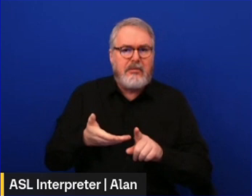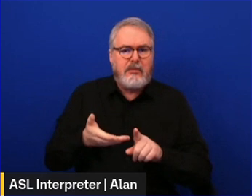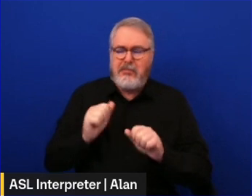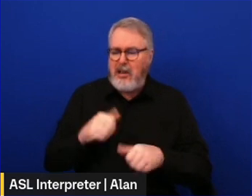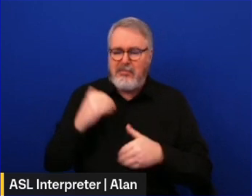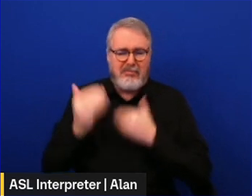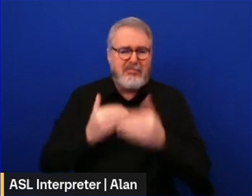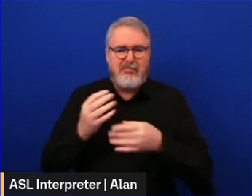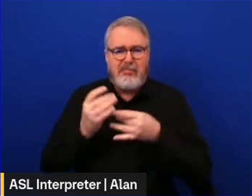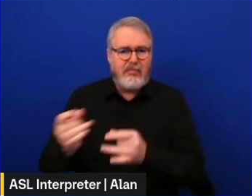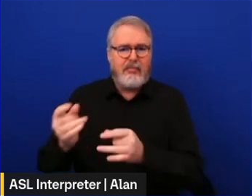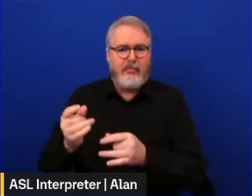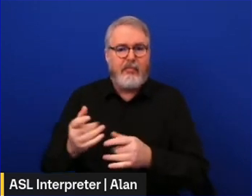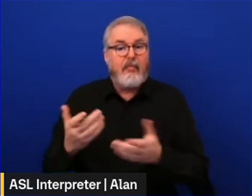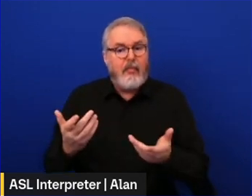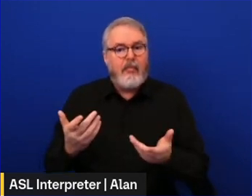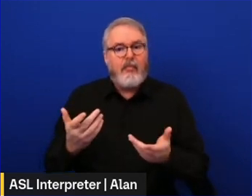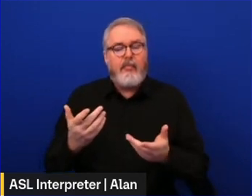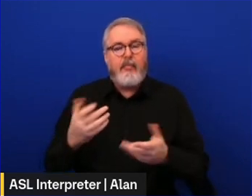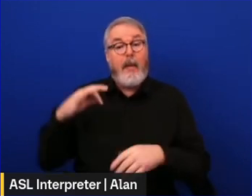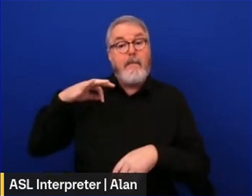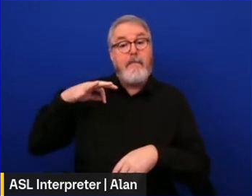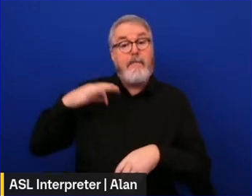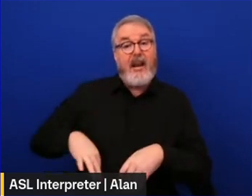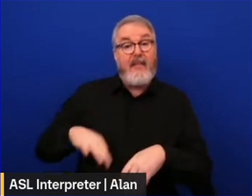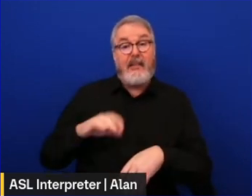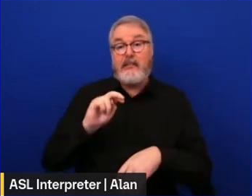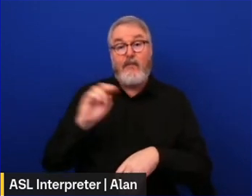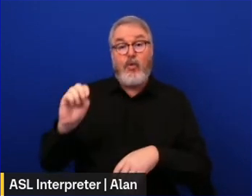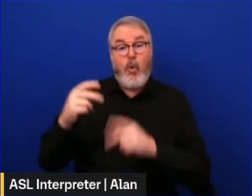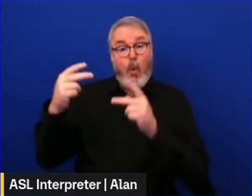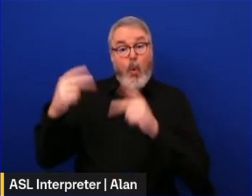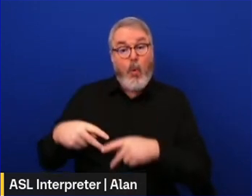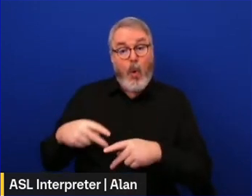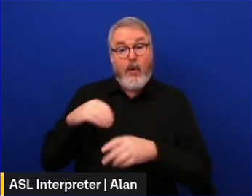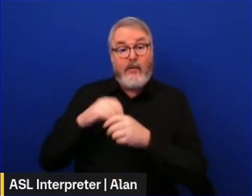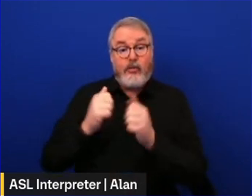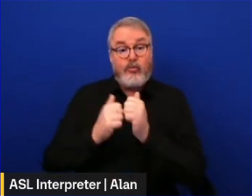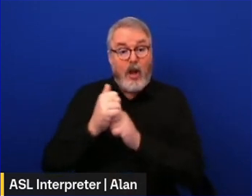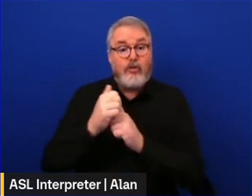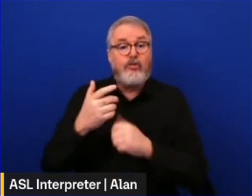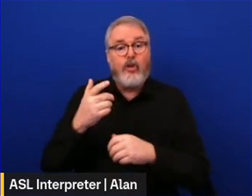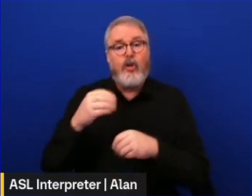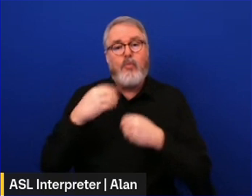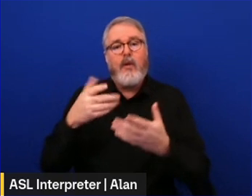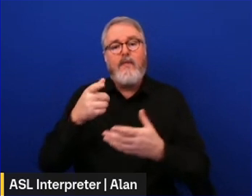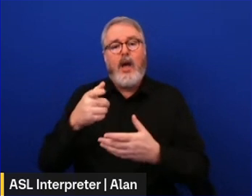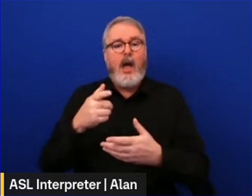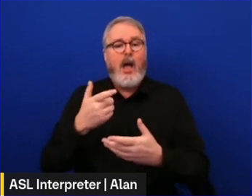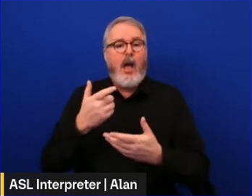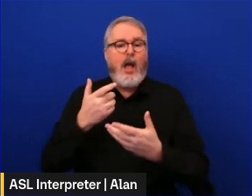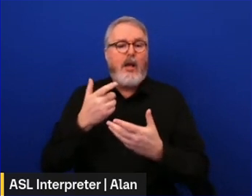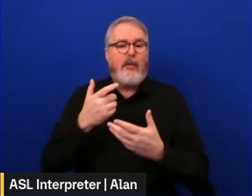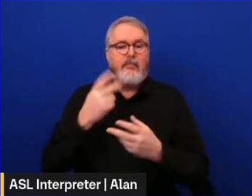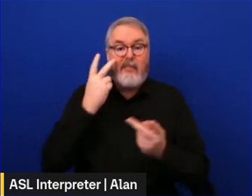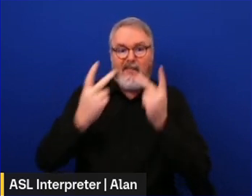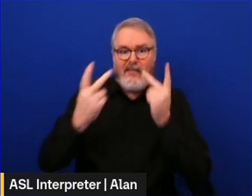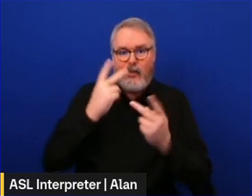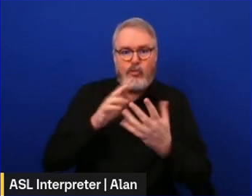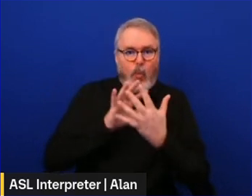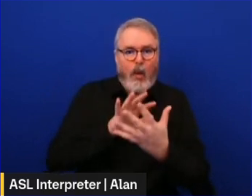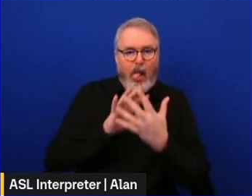The key benefits of no-code infrastructure tools are, for example, to provide visual interfaces or say